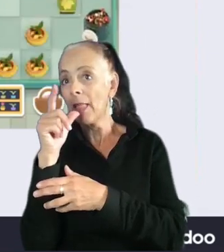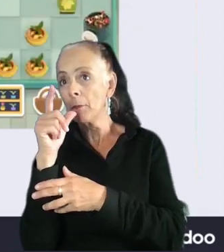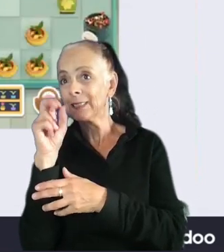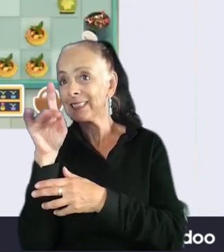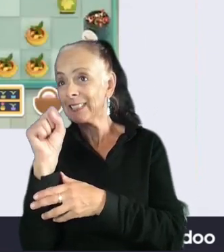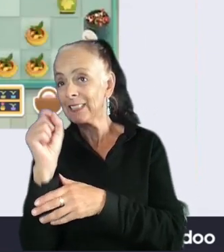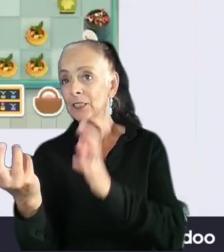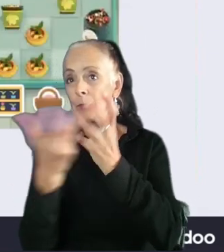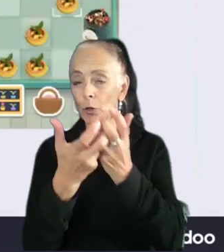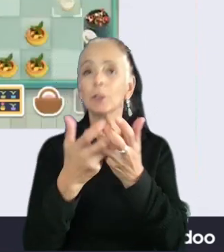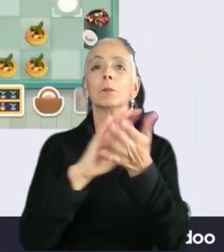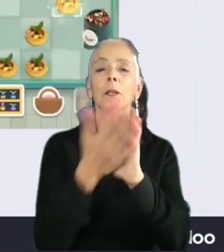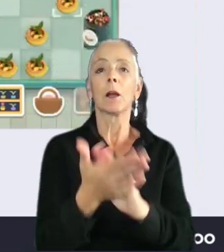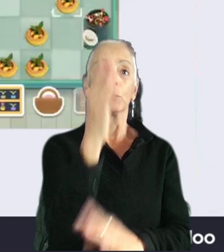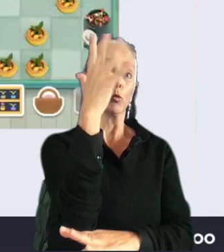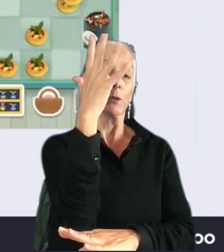tree.